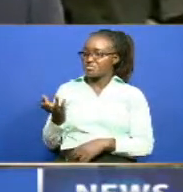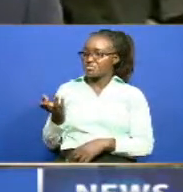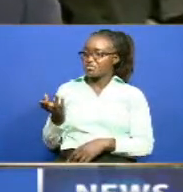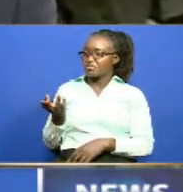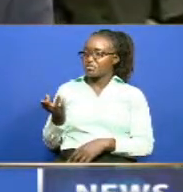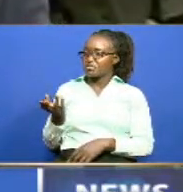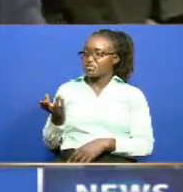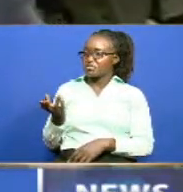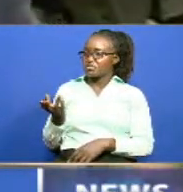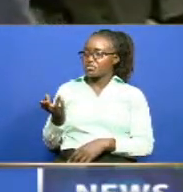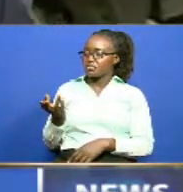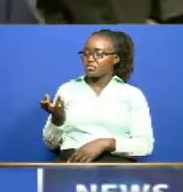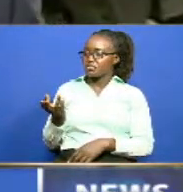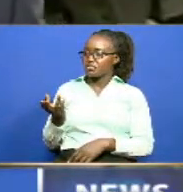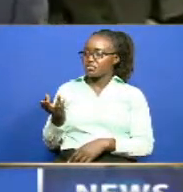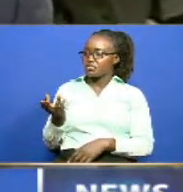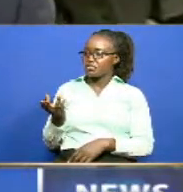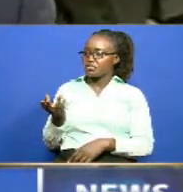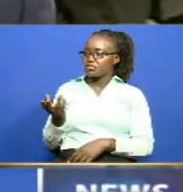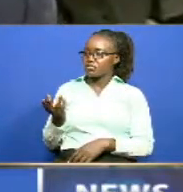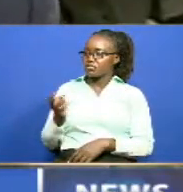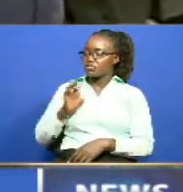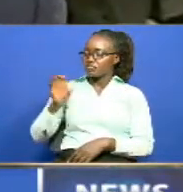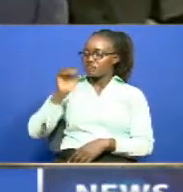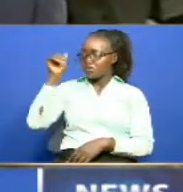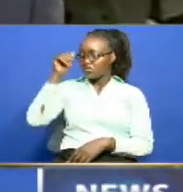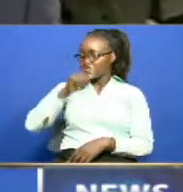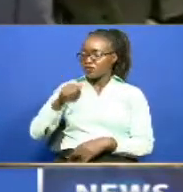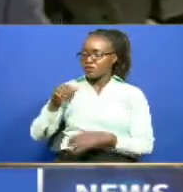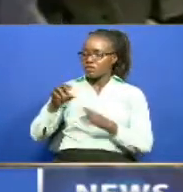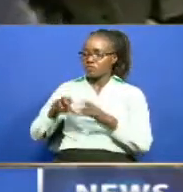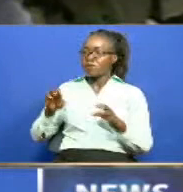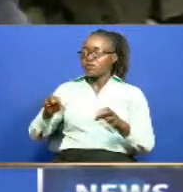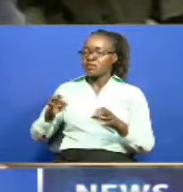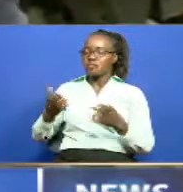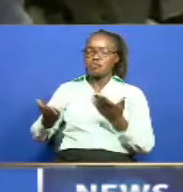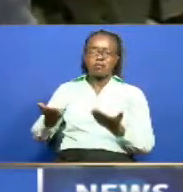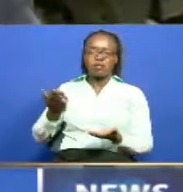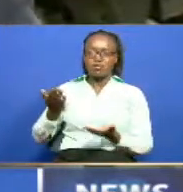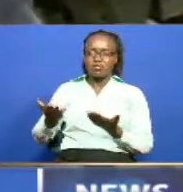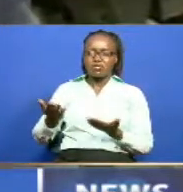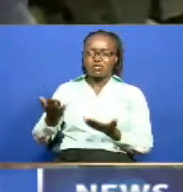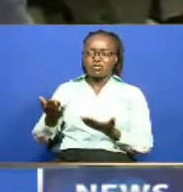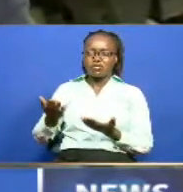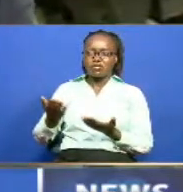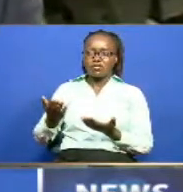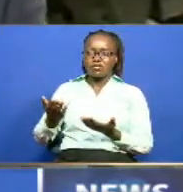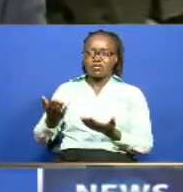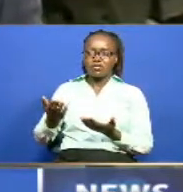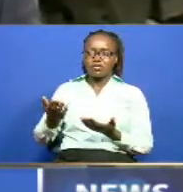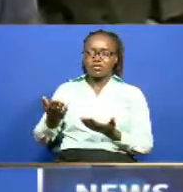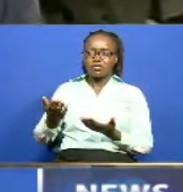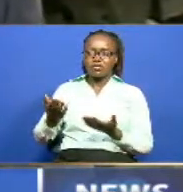or something there, yeah. The East African market might be getting us, if you include